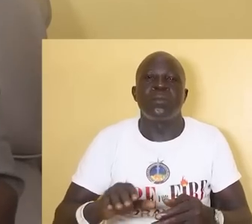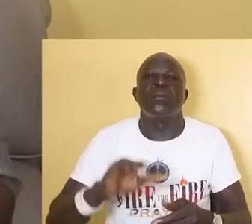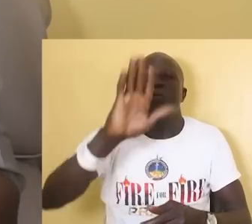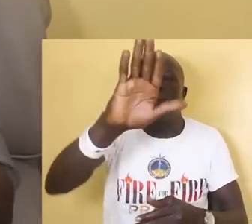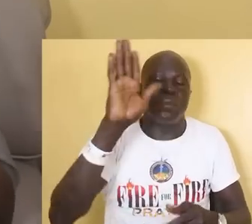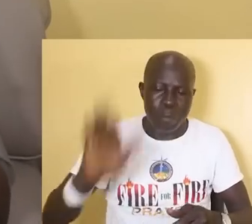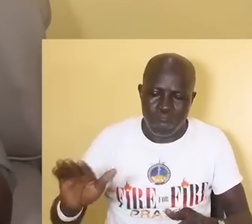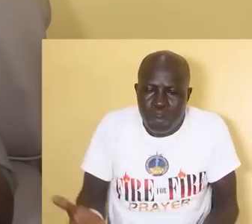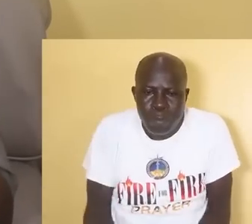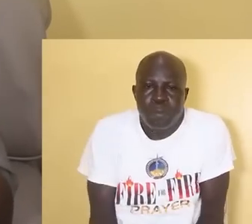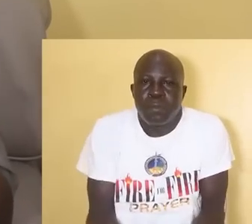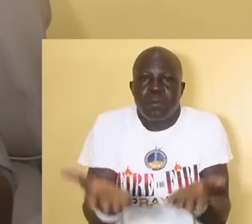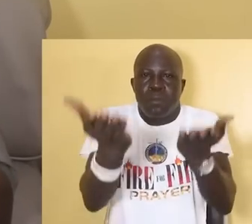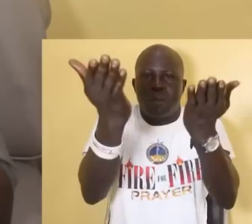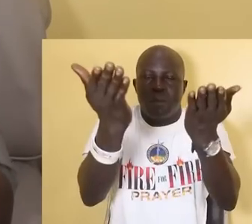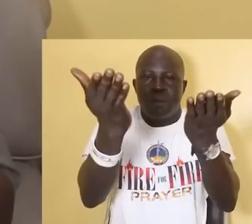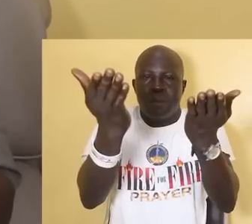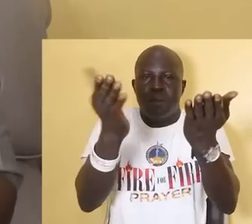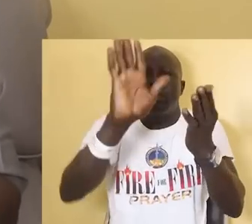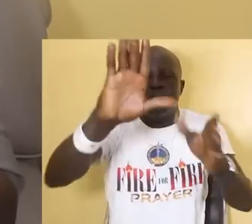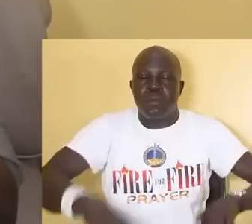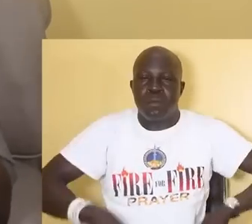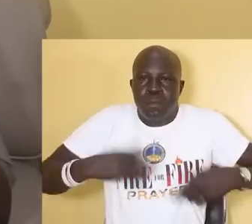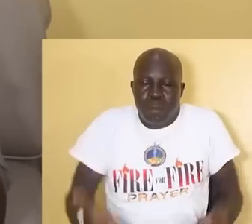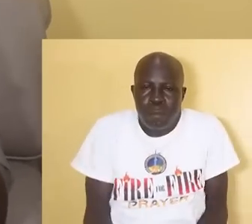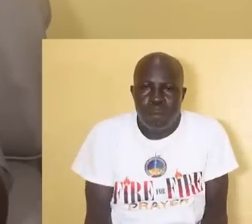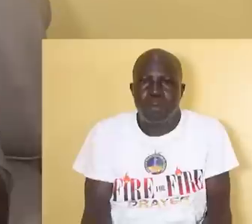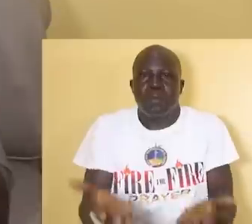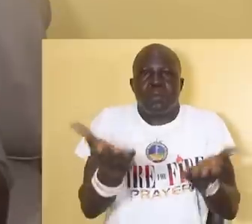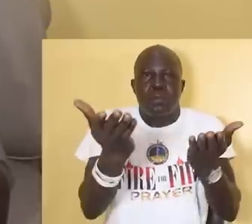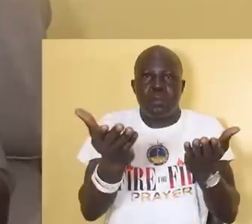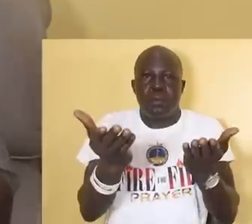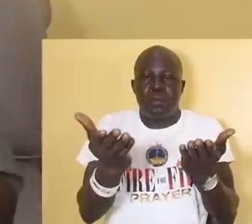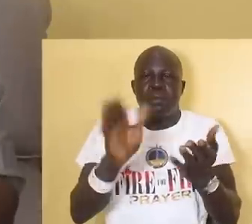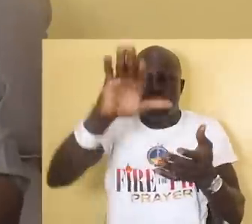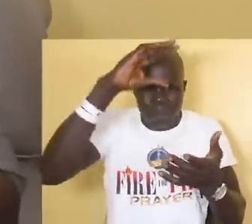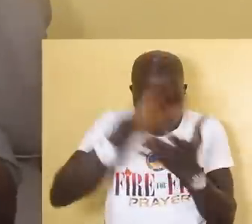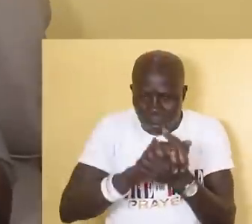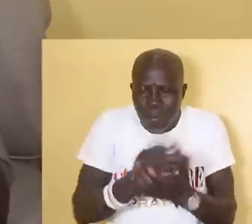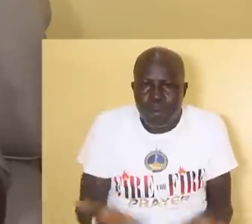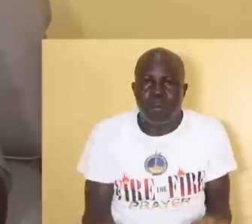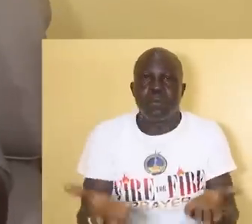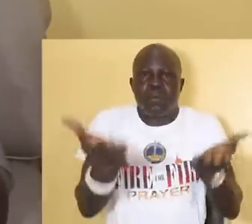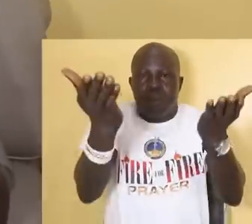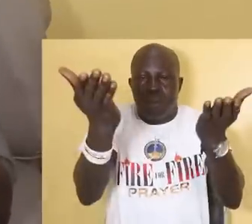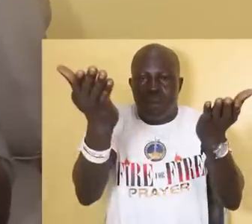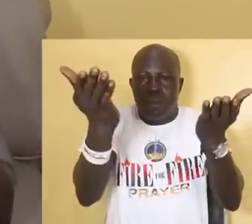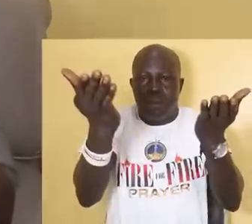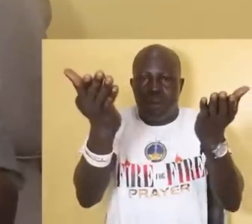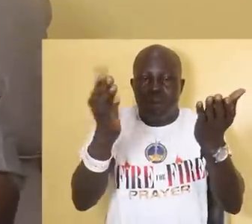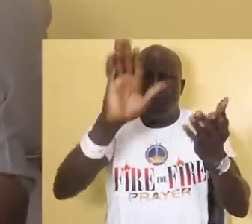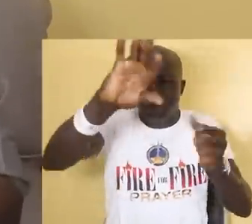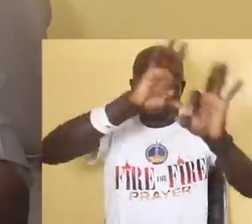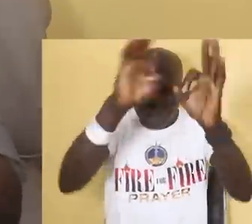Your children will rise. Your land will rise. Your husband